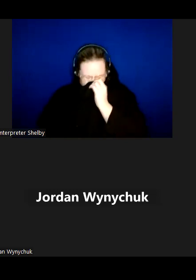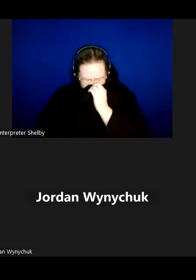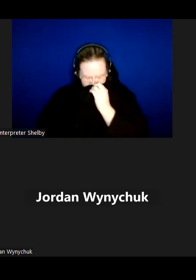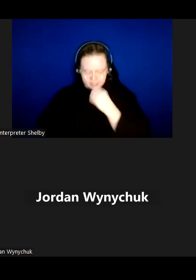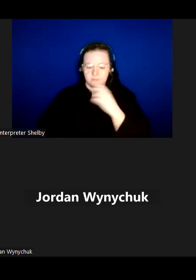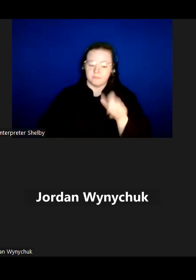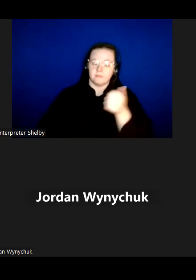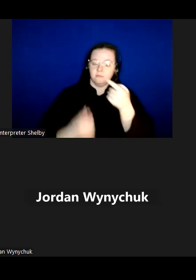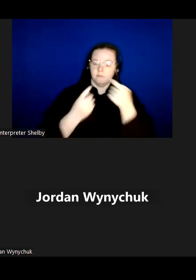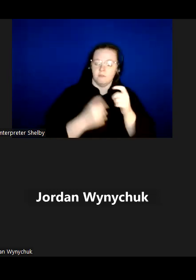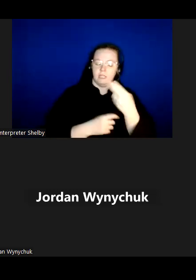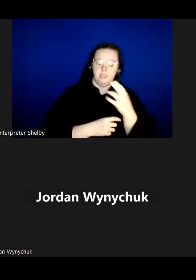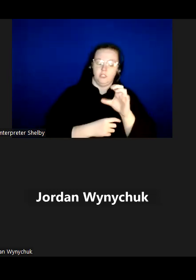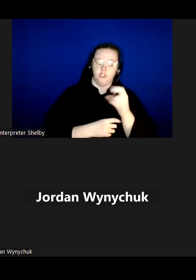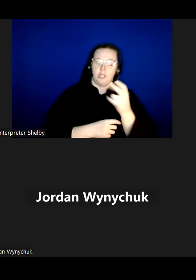chat.